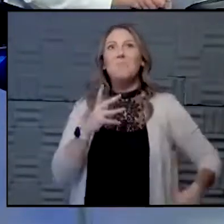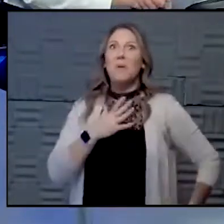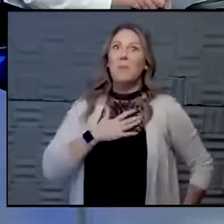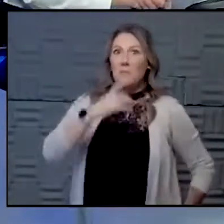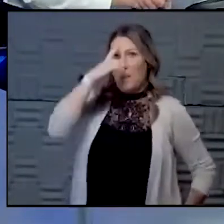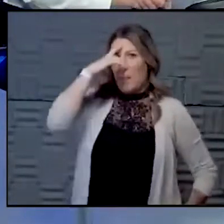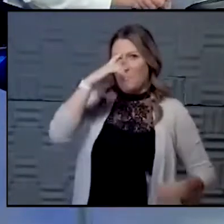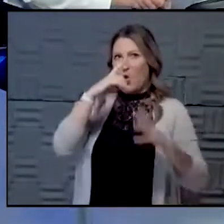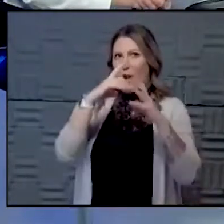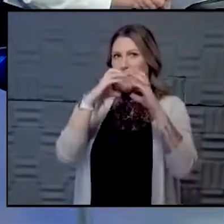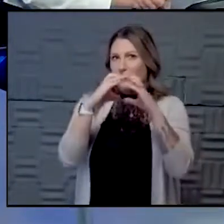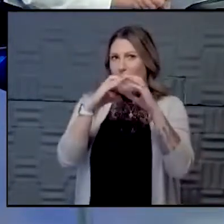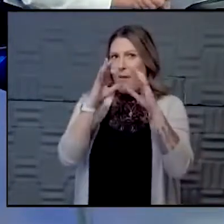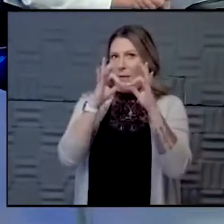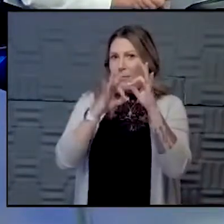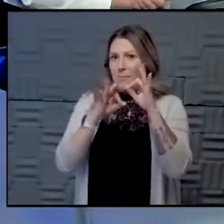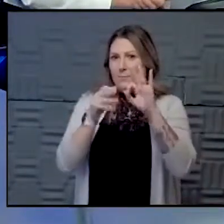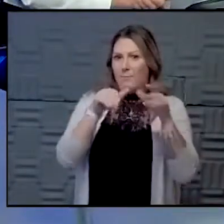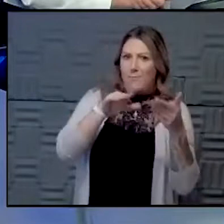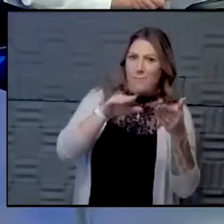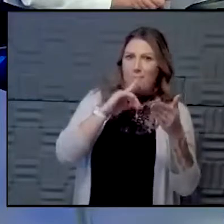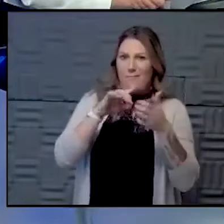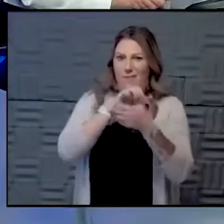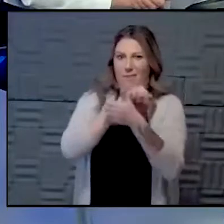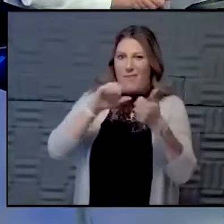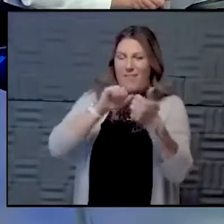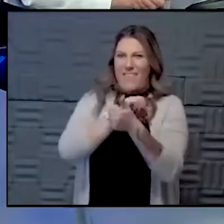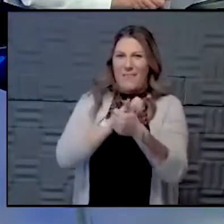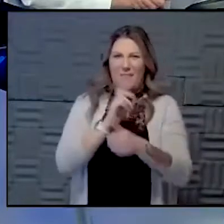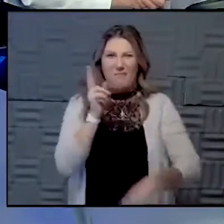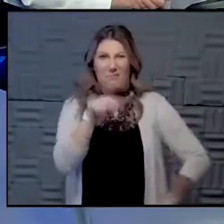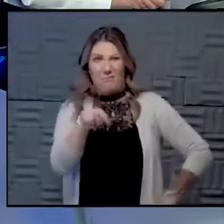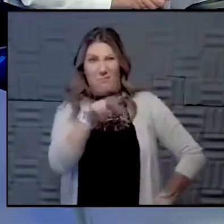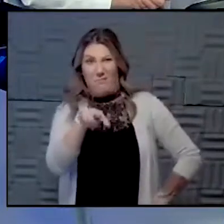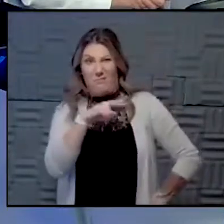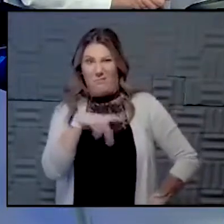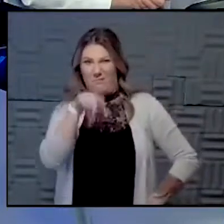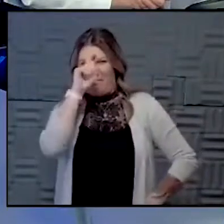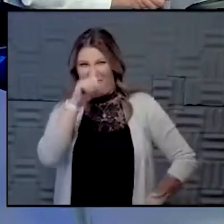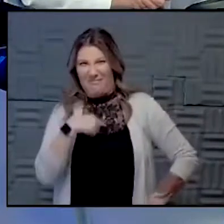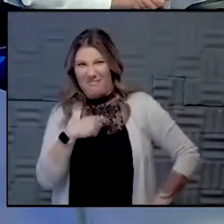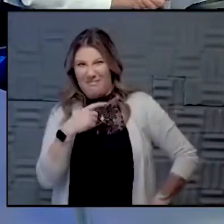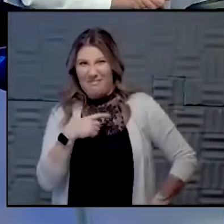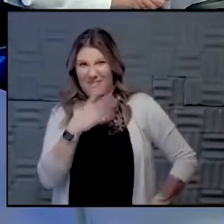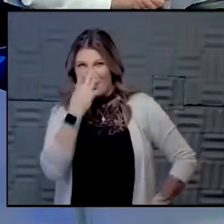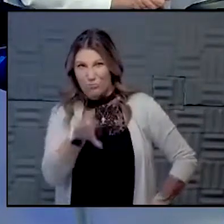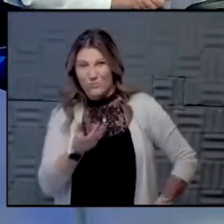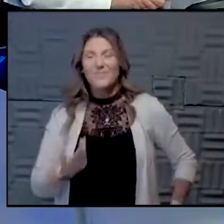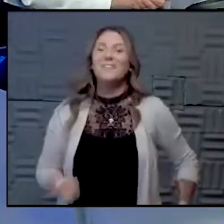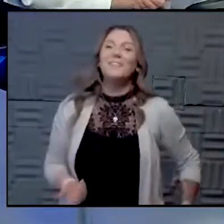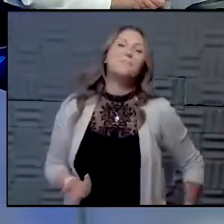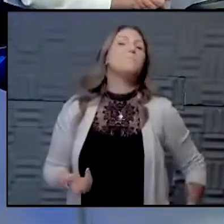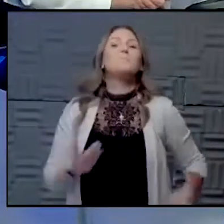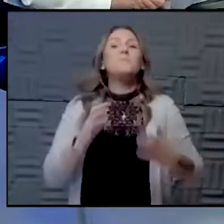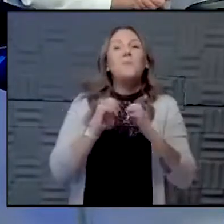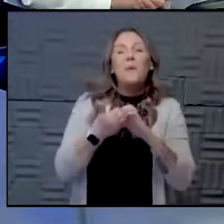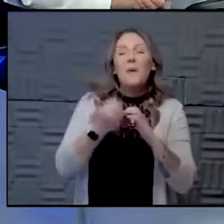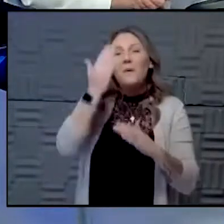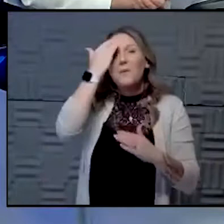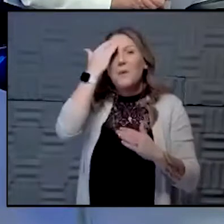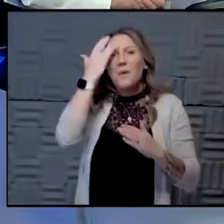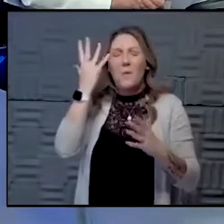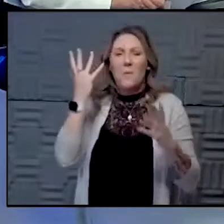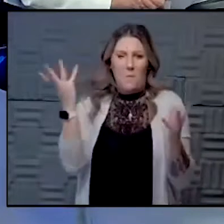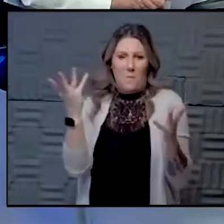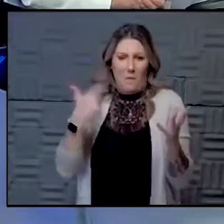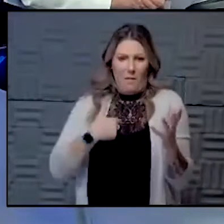loss of brain cells over time, and they'll look at me with a little bit of a wild eye at a time. how do I know? What do I do? I mean, how